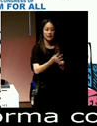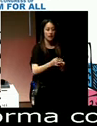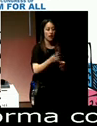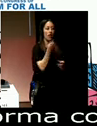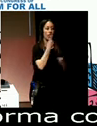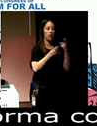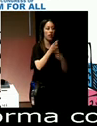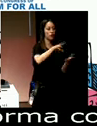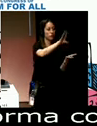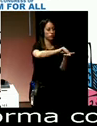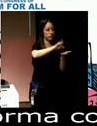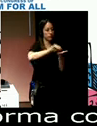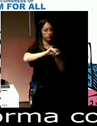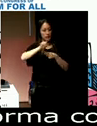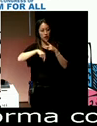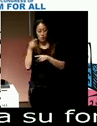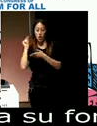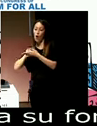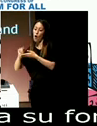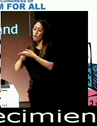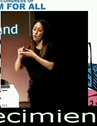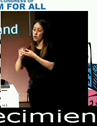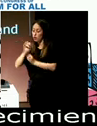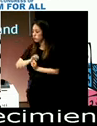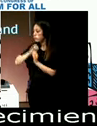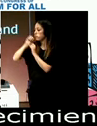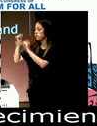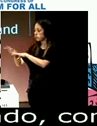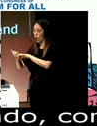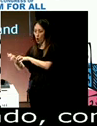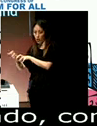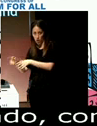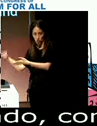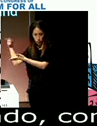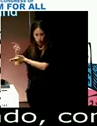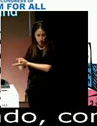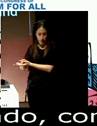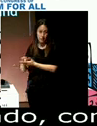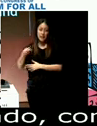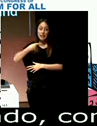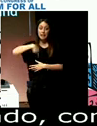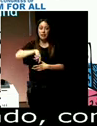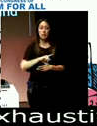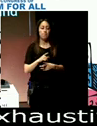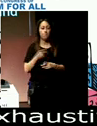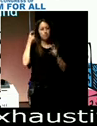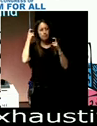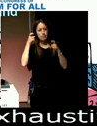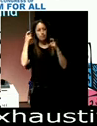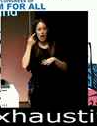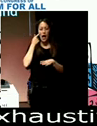methodology, and through some inquiries, they gather all the information, then to put it into